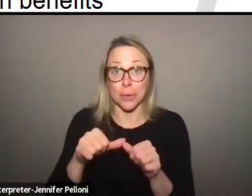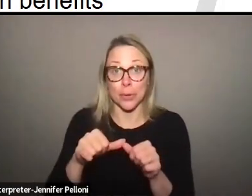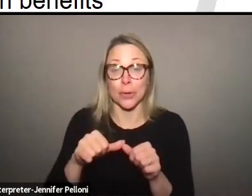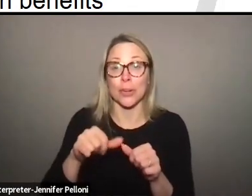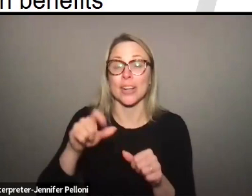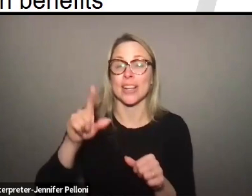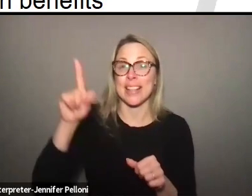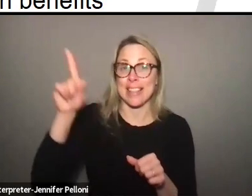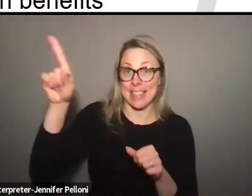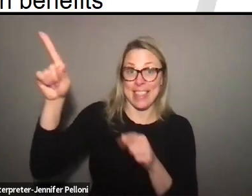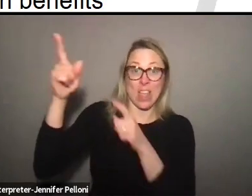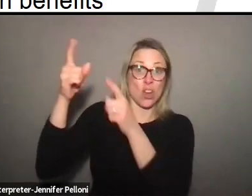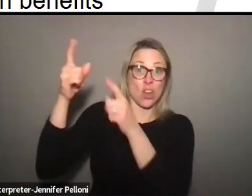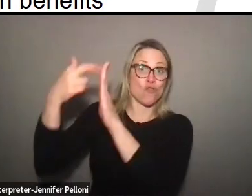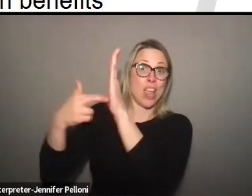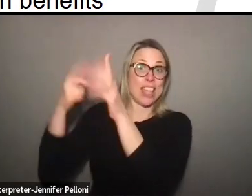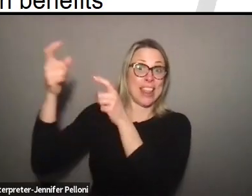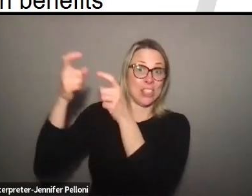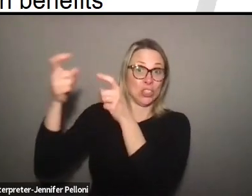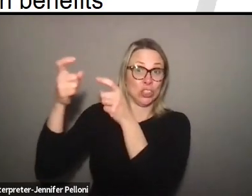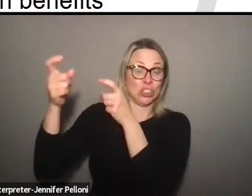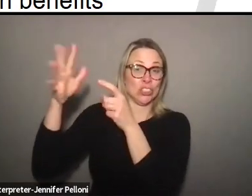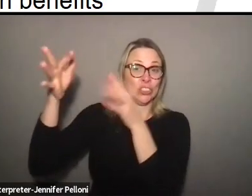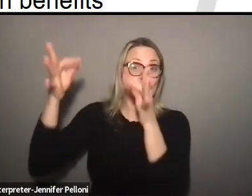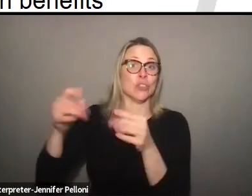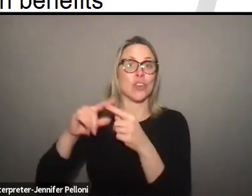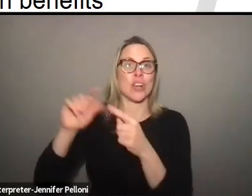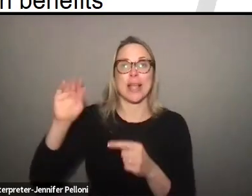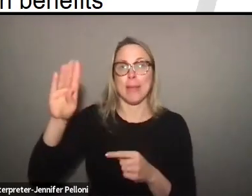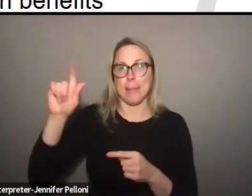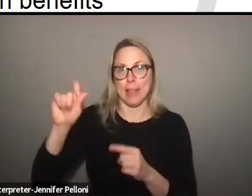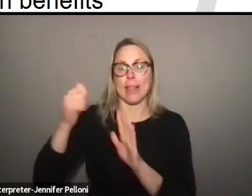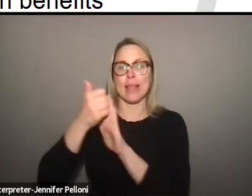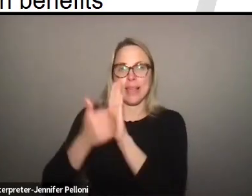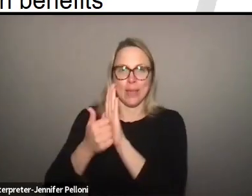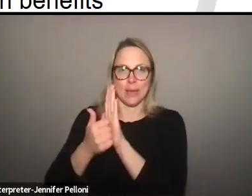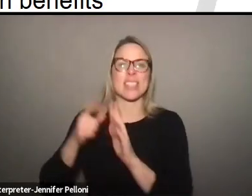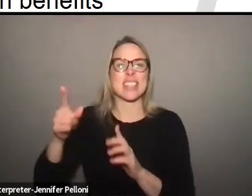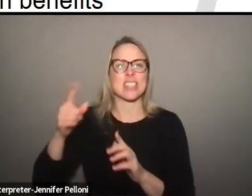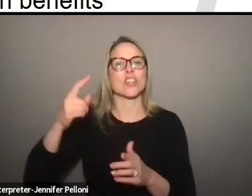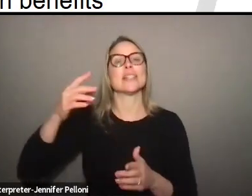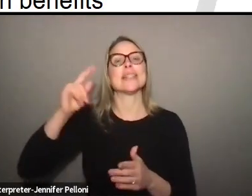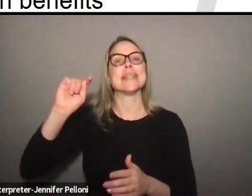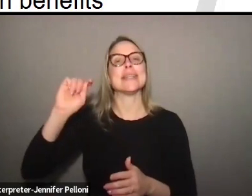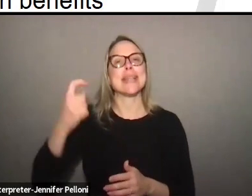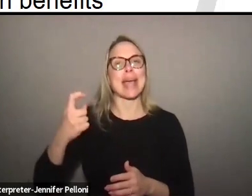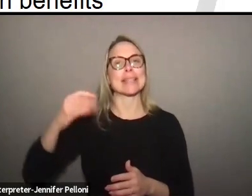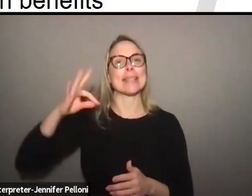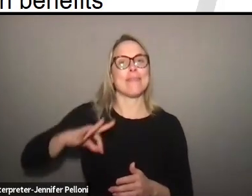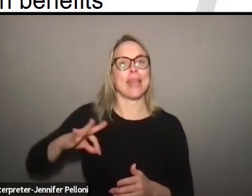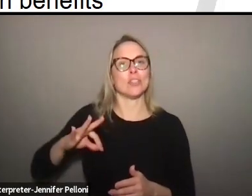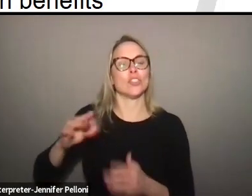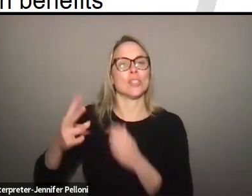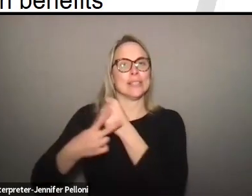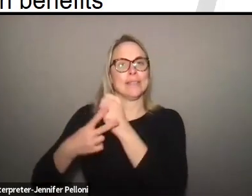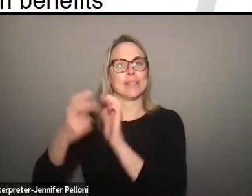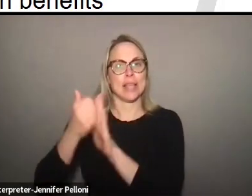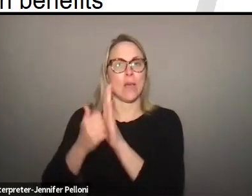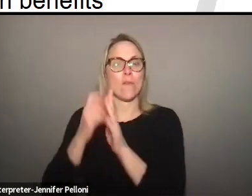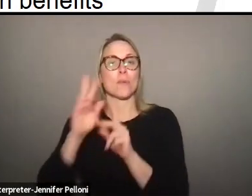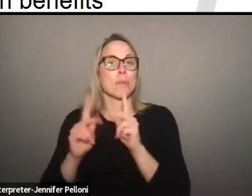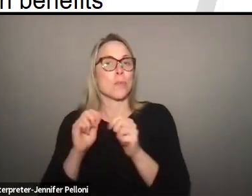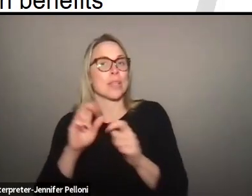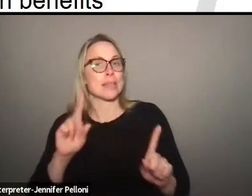where regulations are held for ABLE accounts. These are a tax advantaged savings account for people with